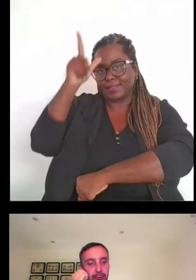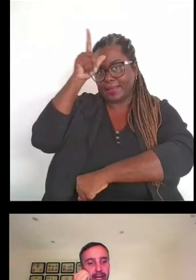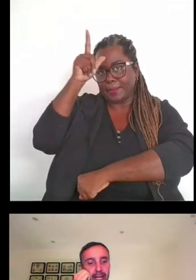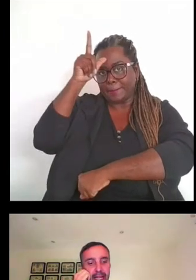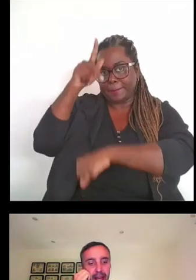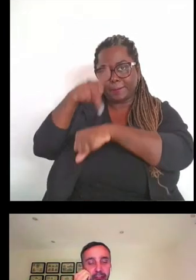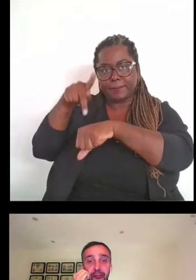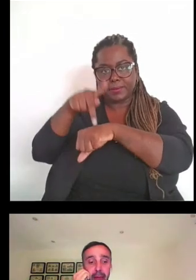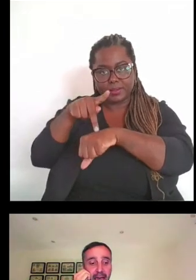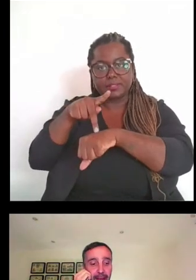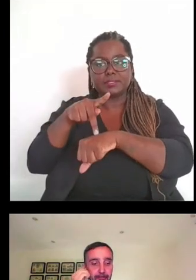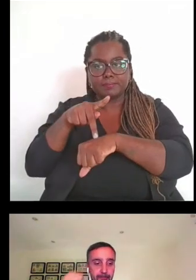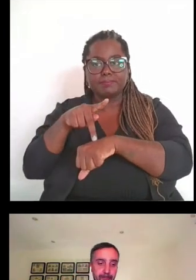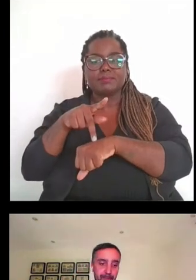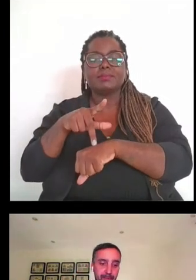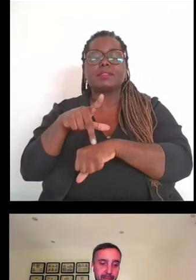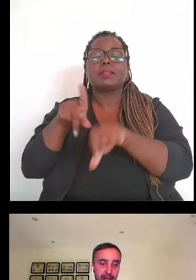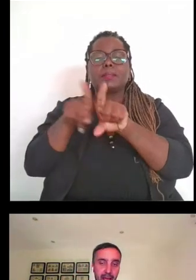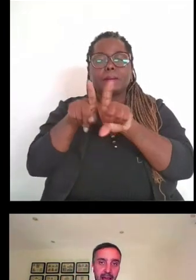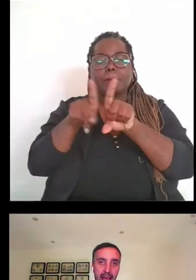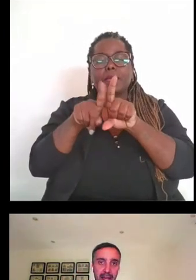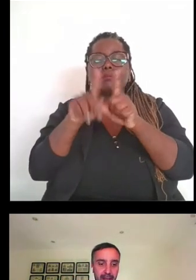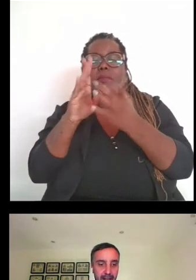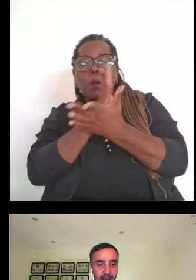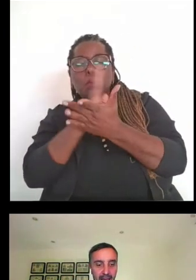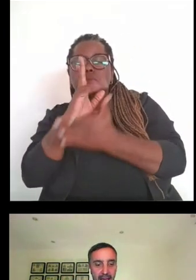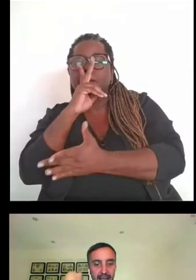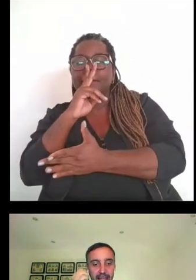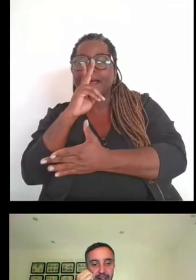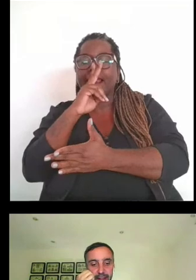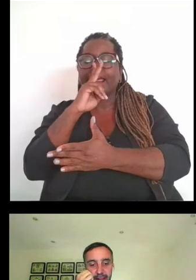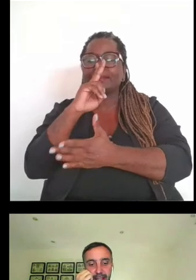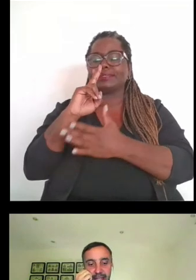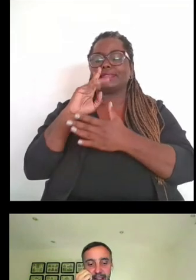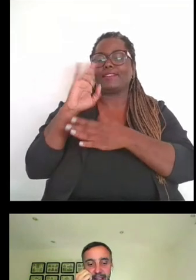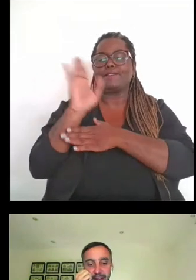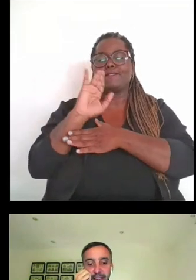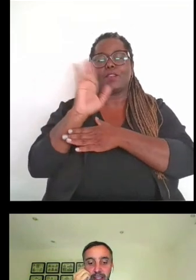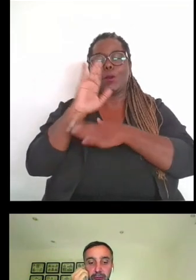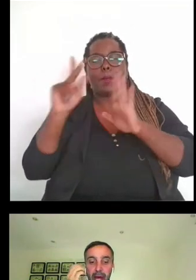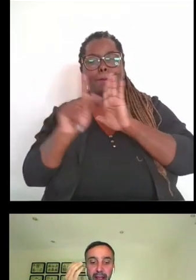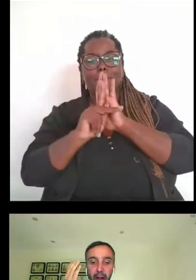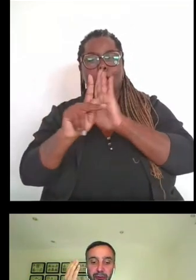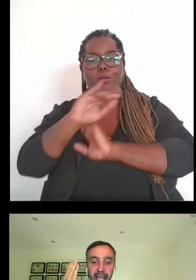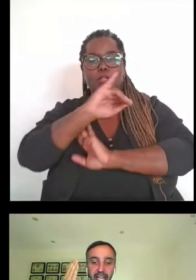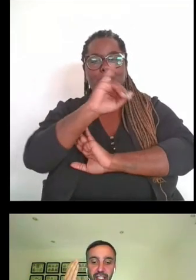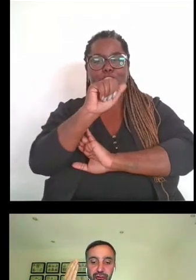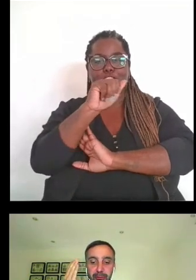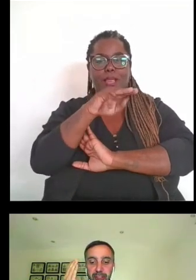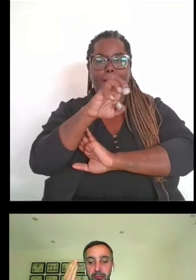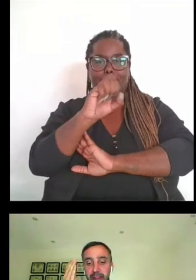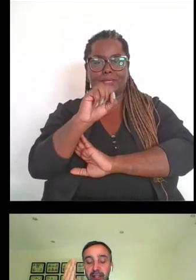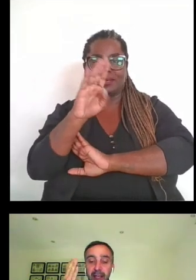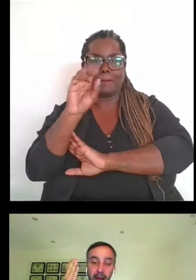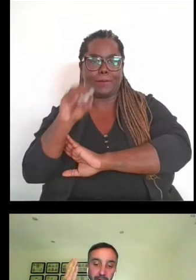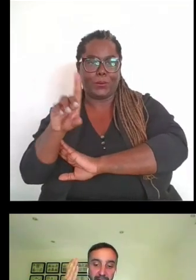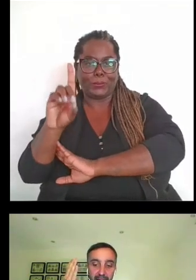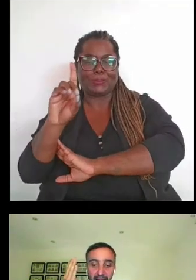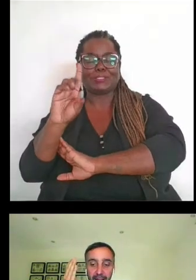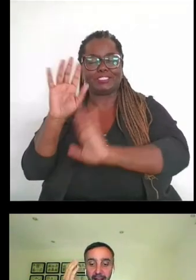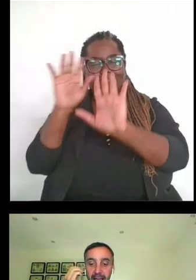that channel loved man and at least since the 1960s went on vacation trips